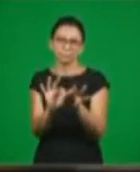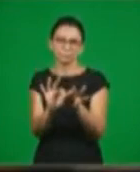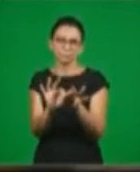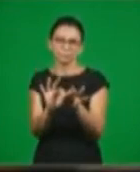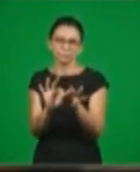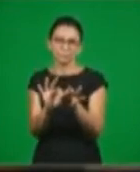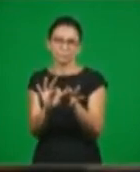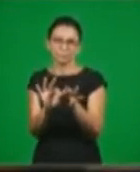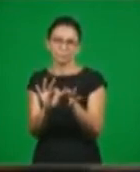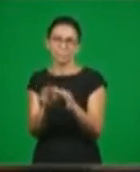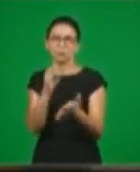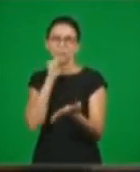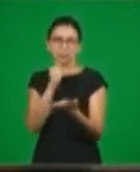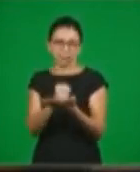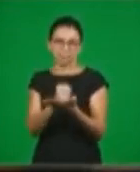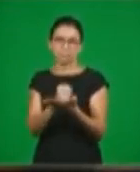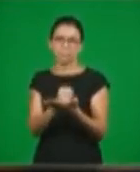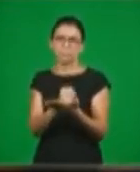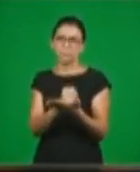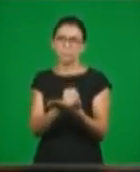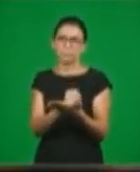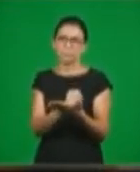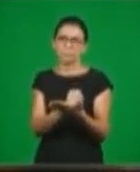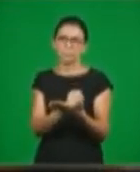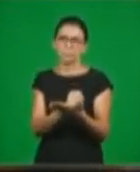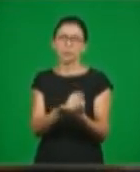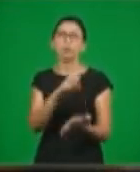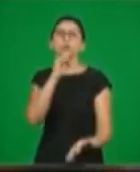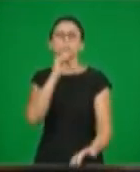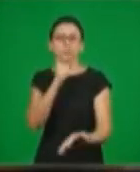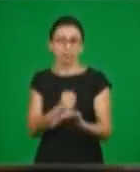We're missing the project of the Spirit, the Holy Spirit.